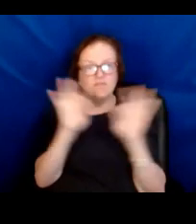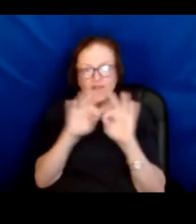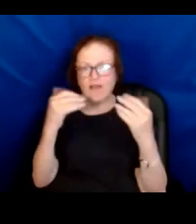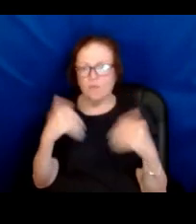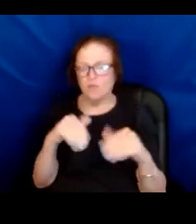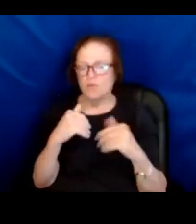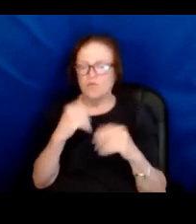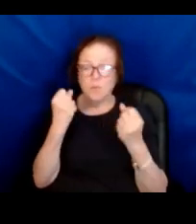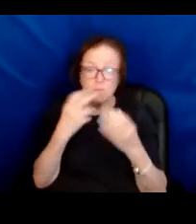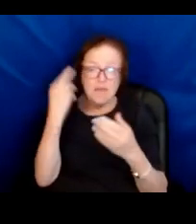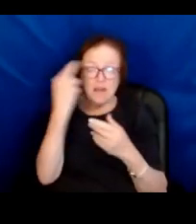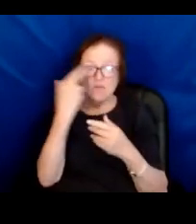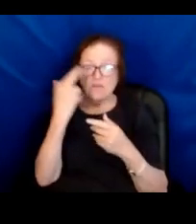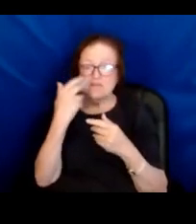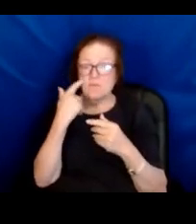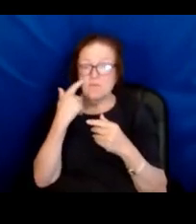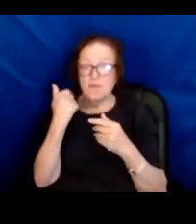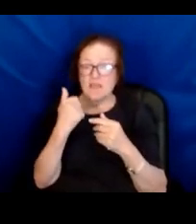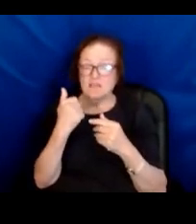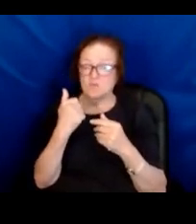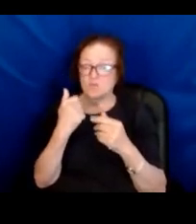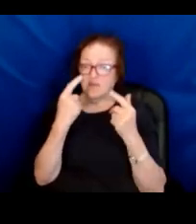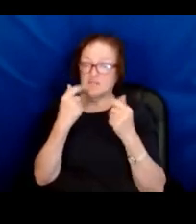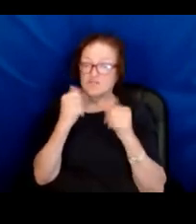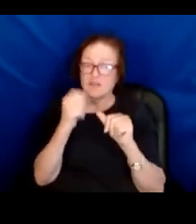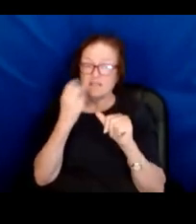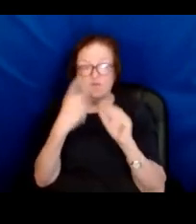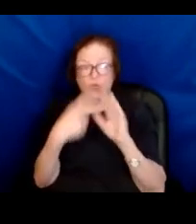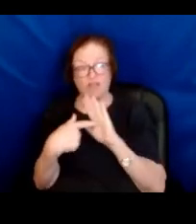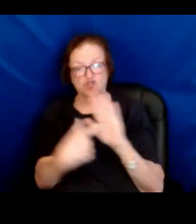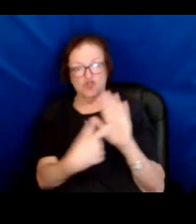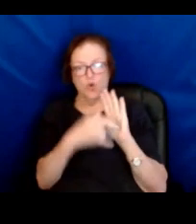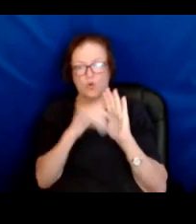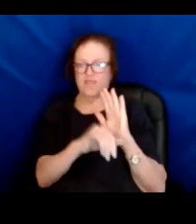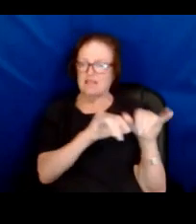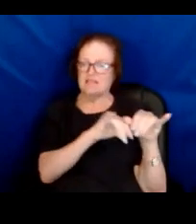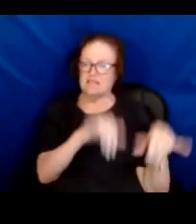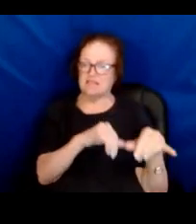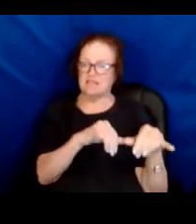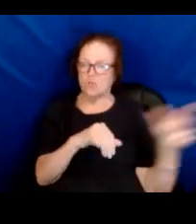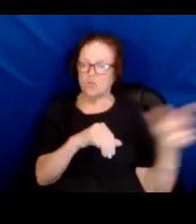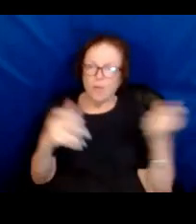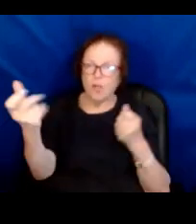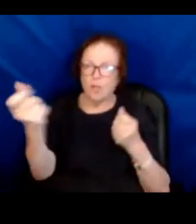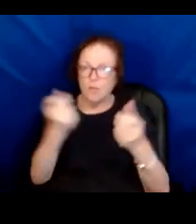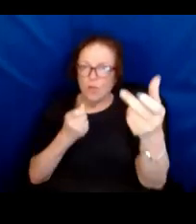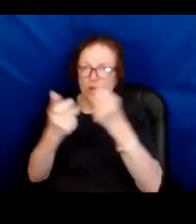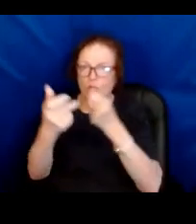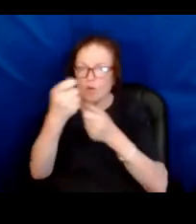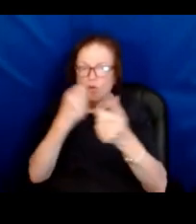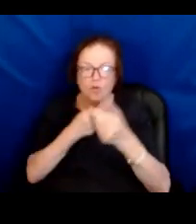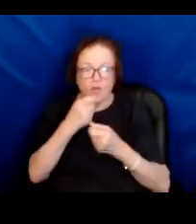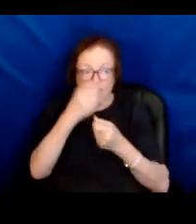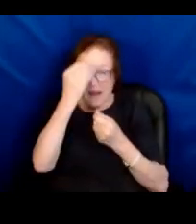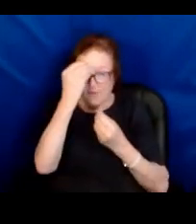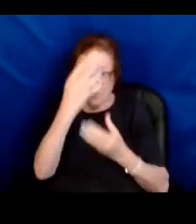First, it pushes us to see if we can represent the system. We're pulling together all sorts of different snapshots of data. How many